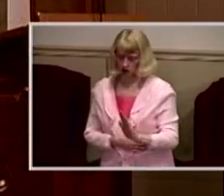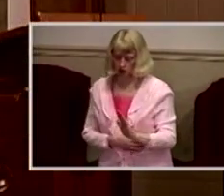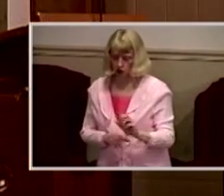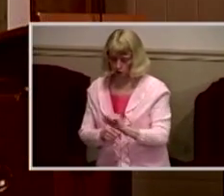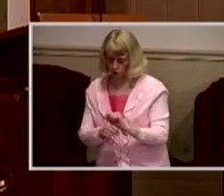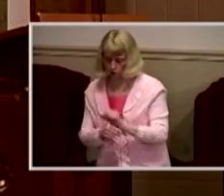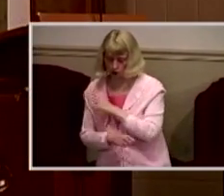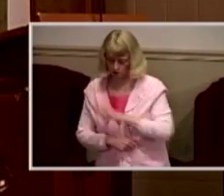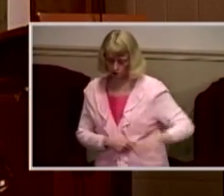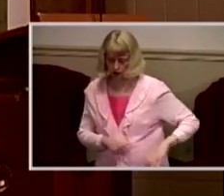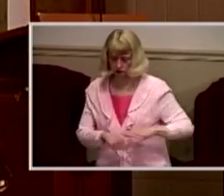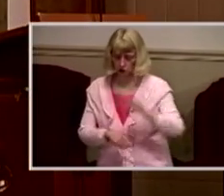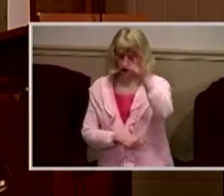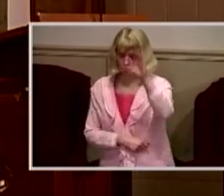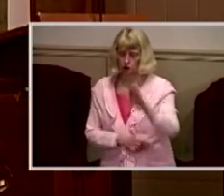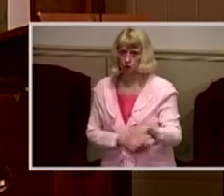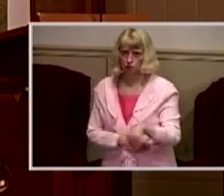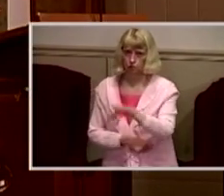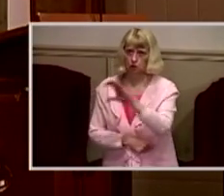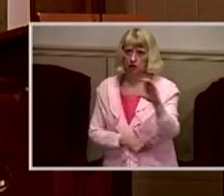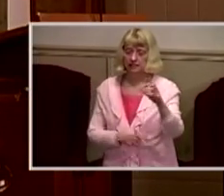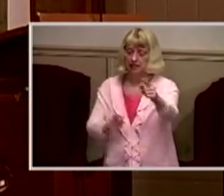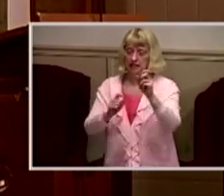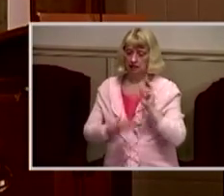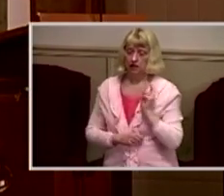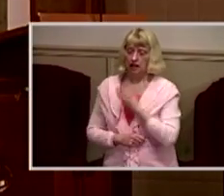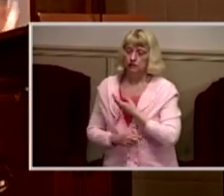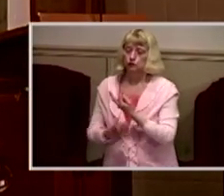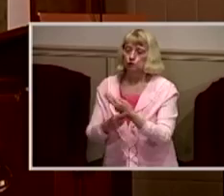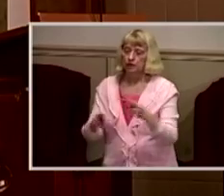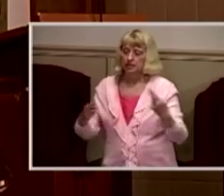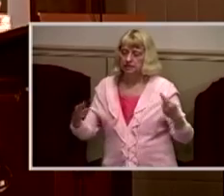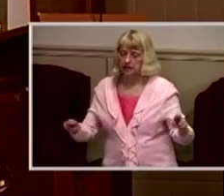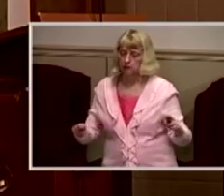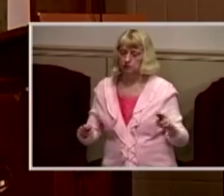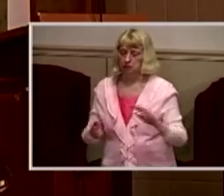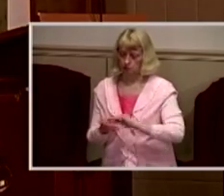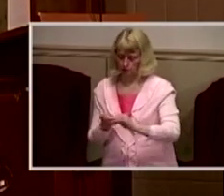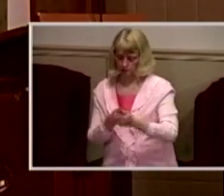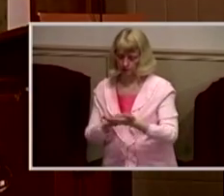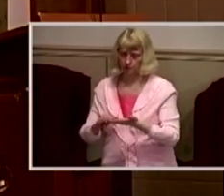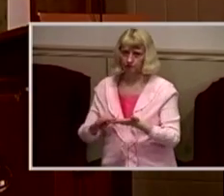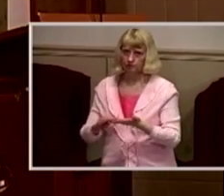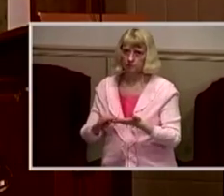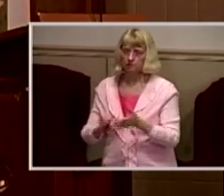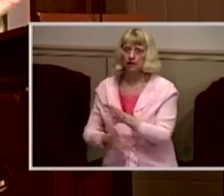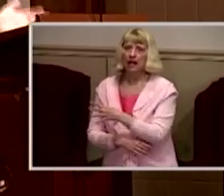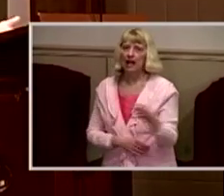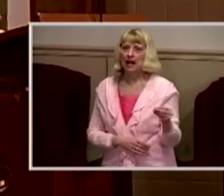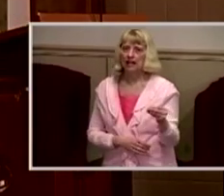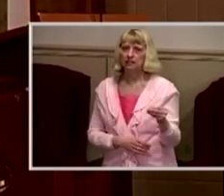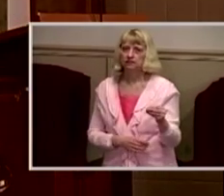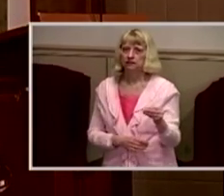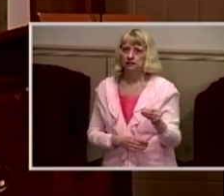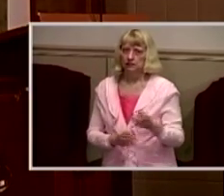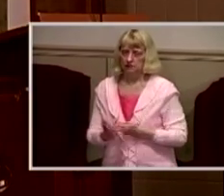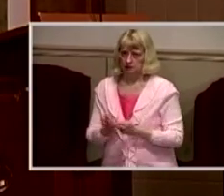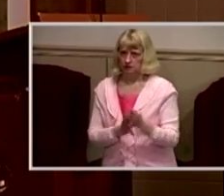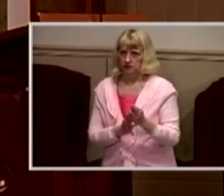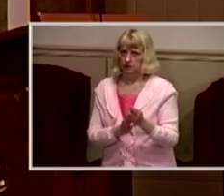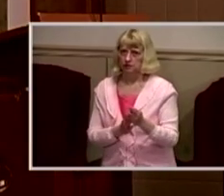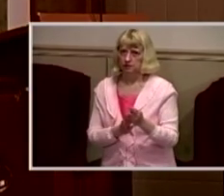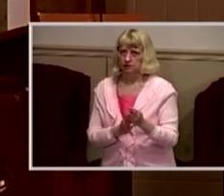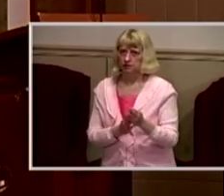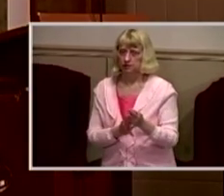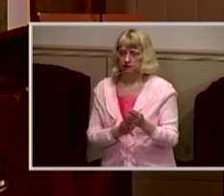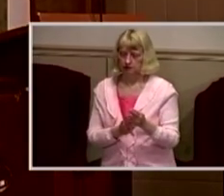work of Christ on the cross has given to us redemption and propitiation and justification and the